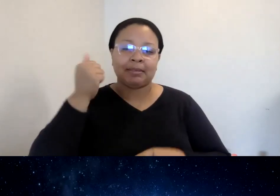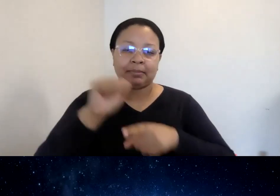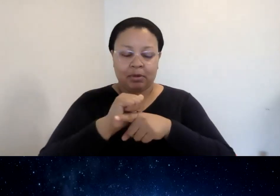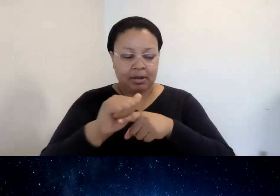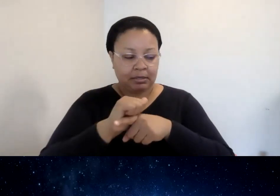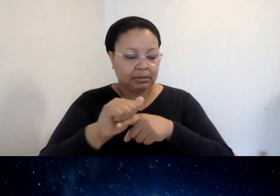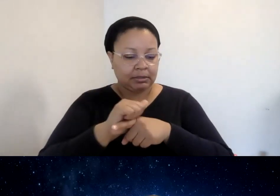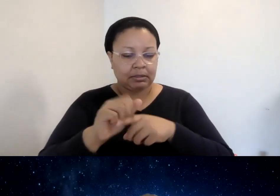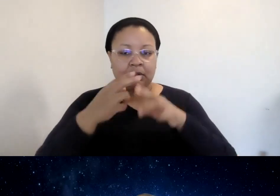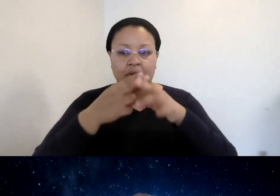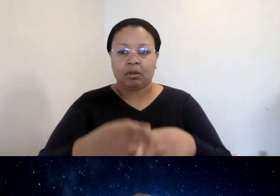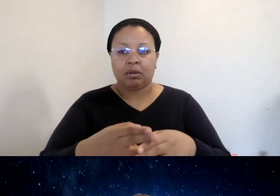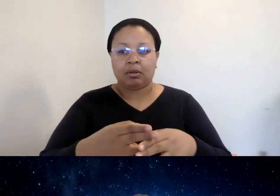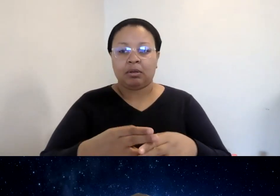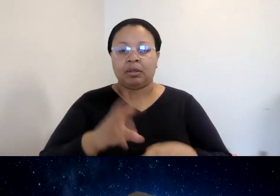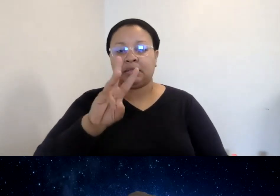it's called the